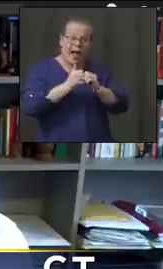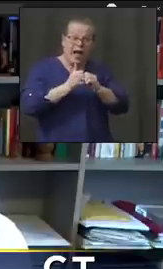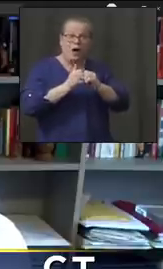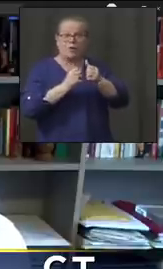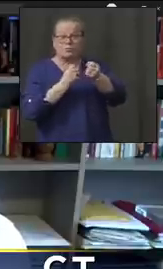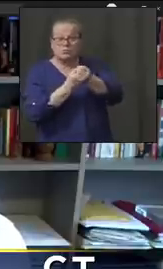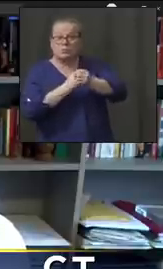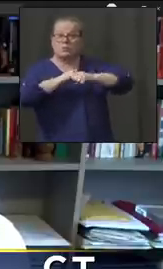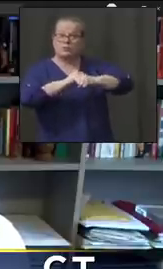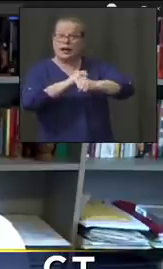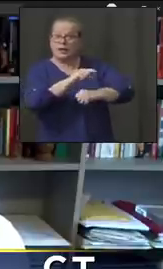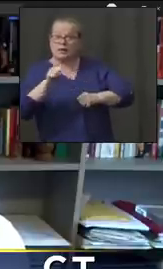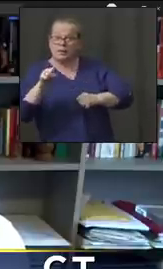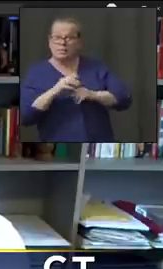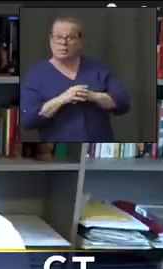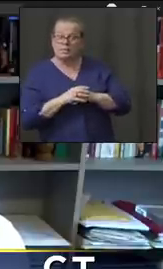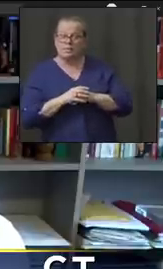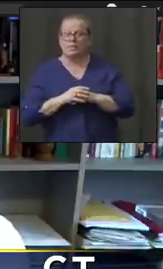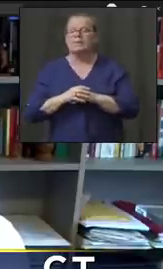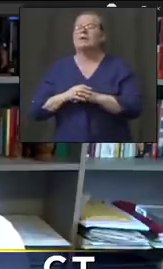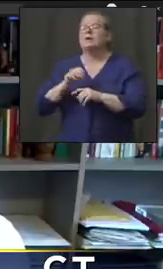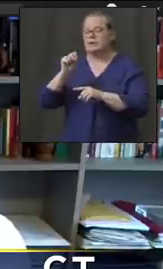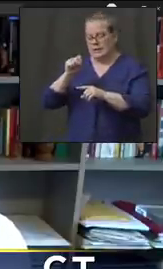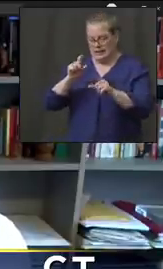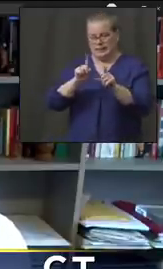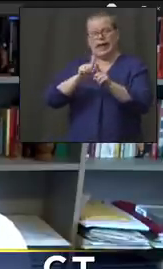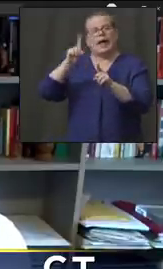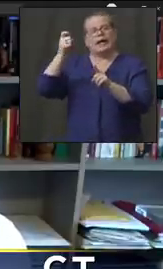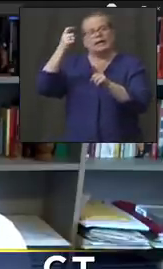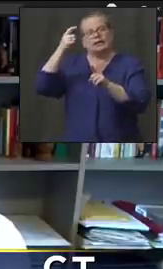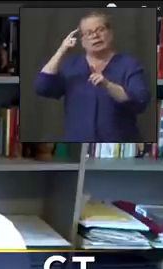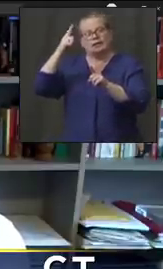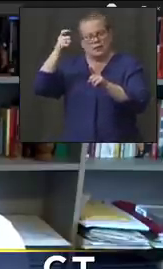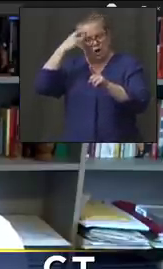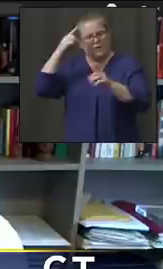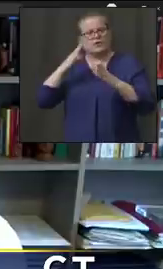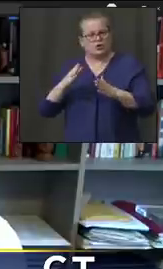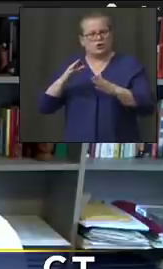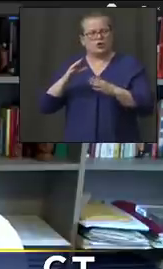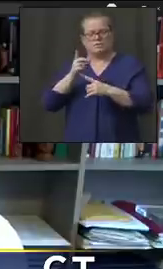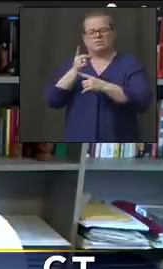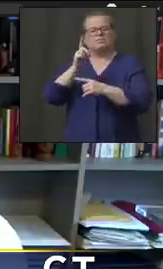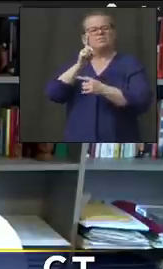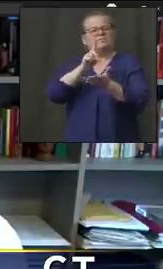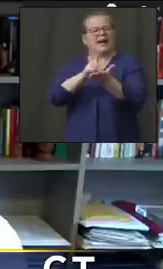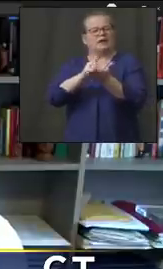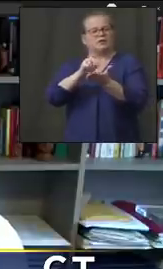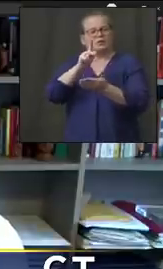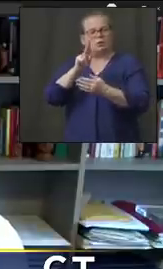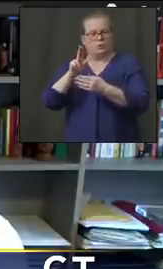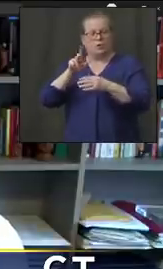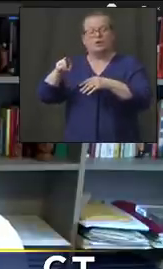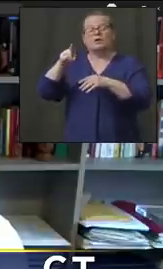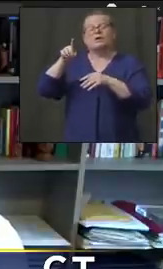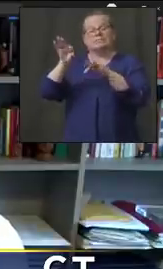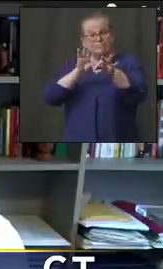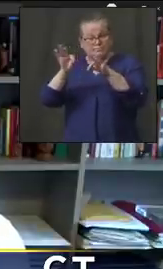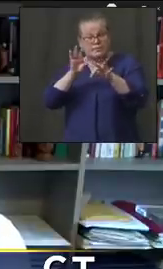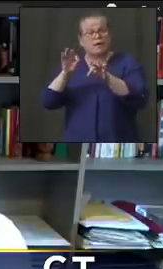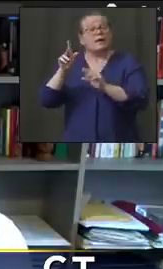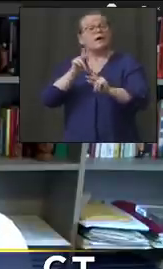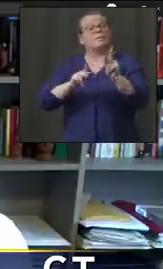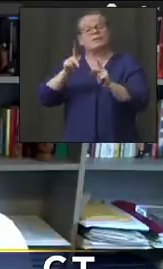requirements to going back to work or actually going out in public. I think the bottom line is that we want to protect the